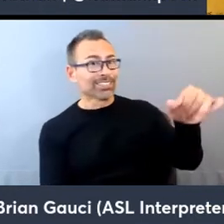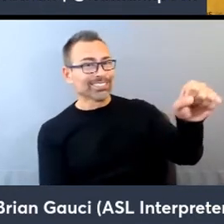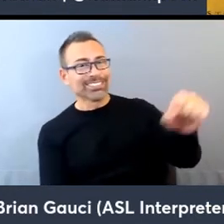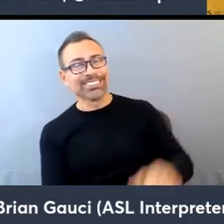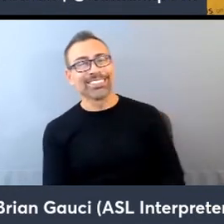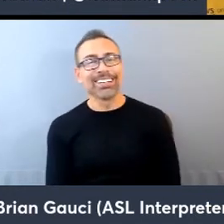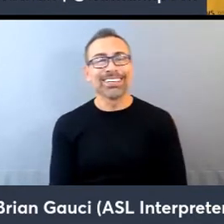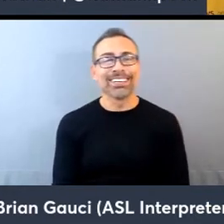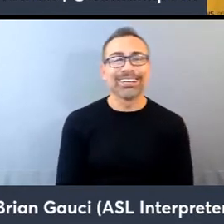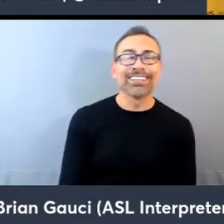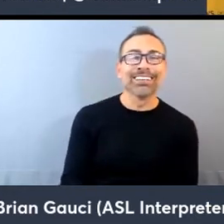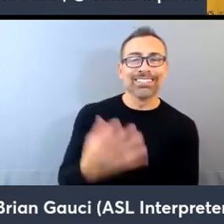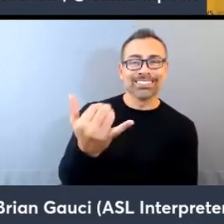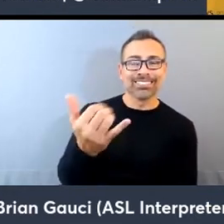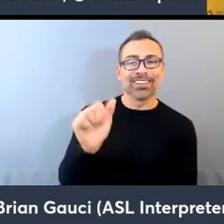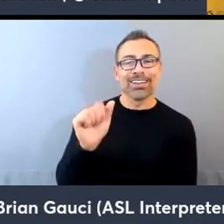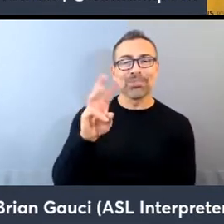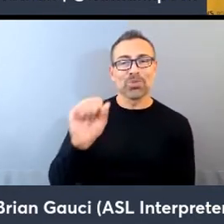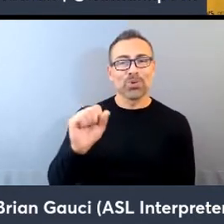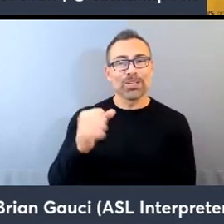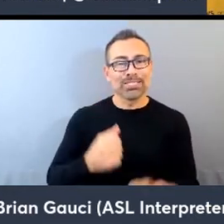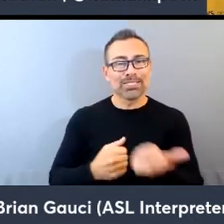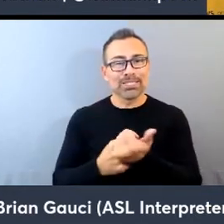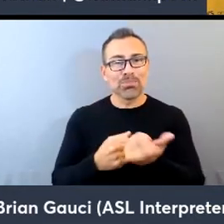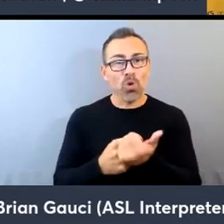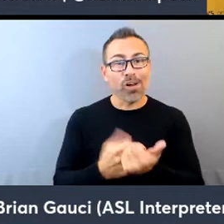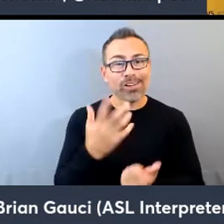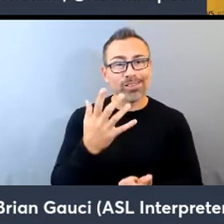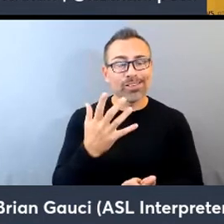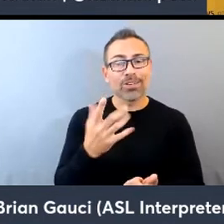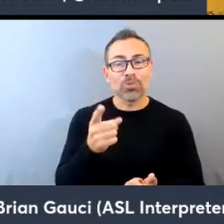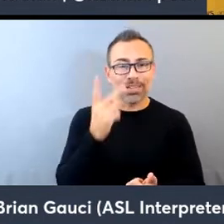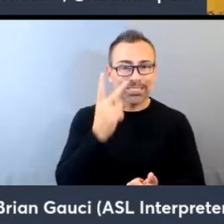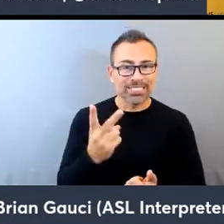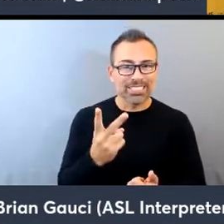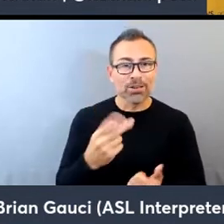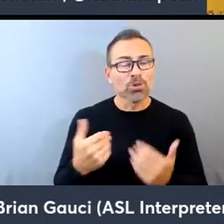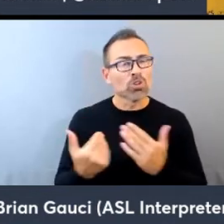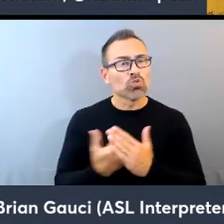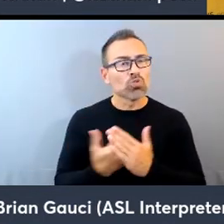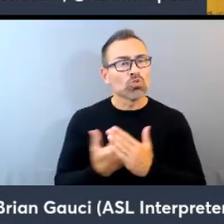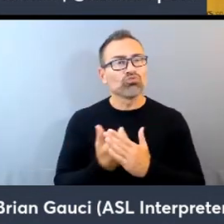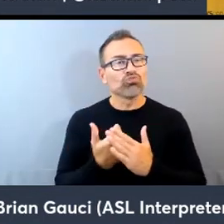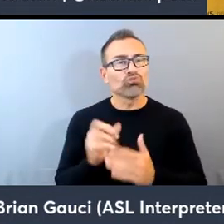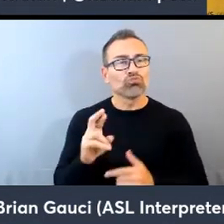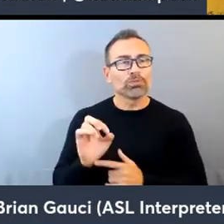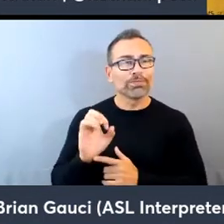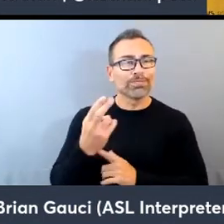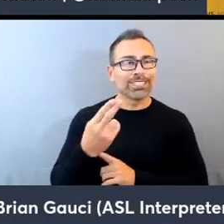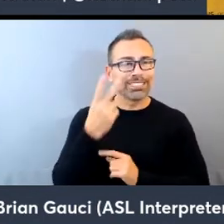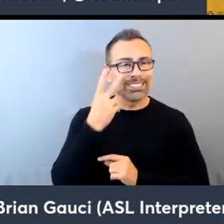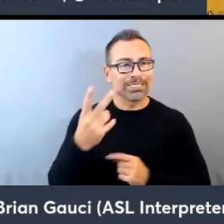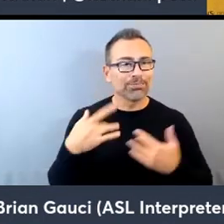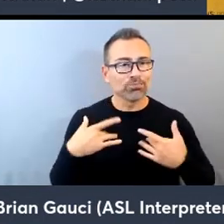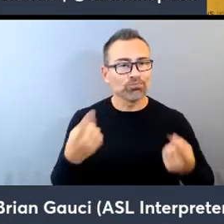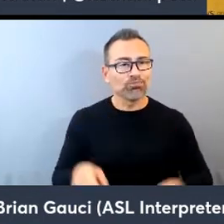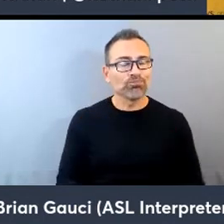go into AWS support to see. I'm gonna do a quick refresh on it, right? Let's see if that happened, right?